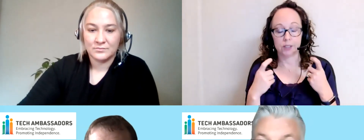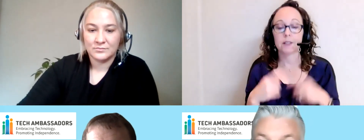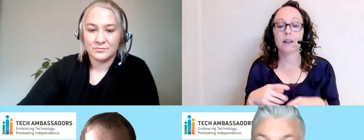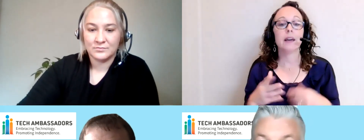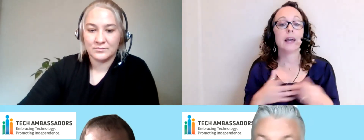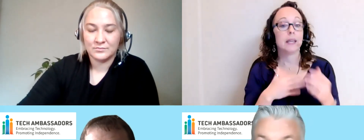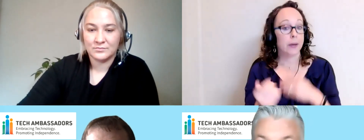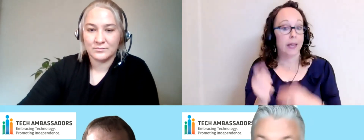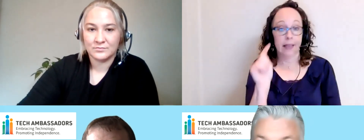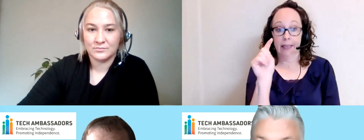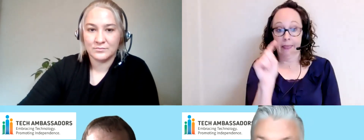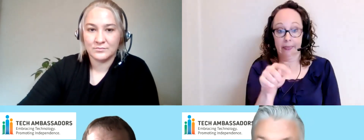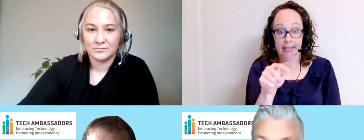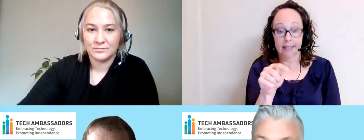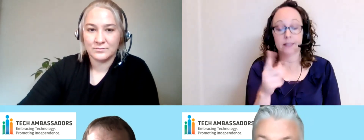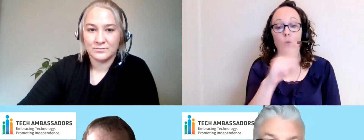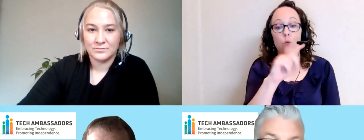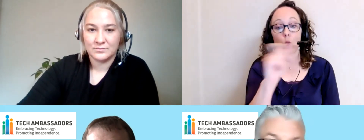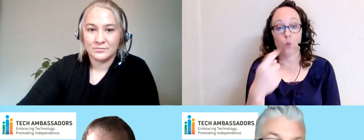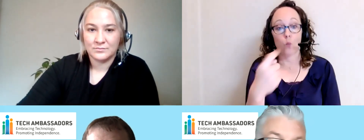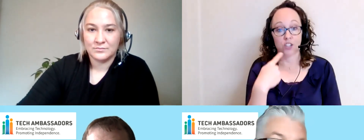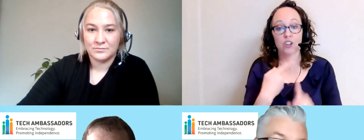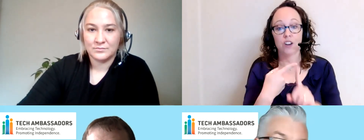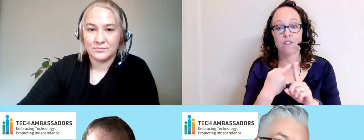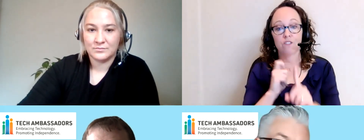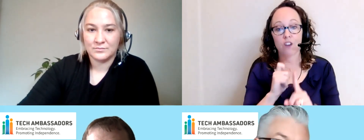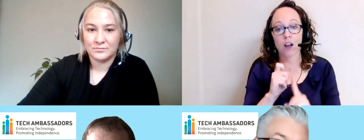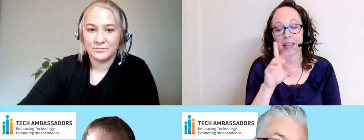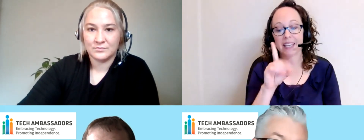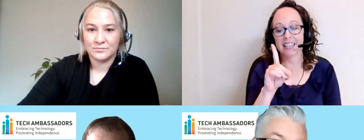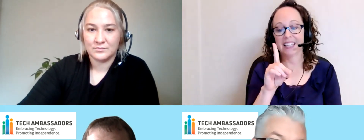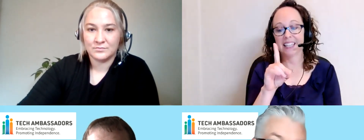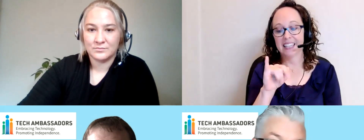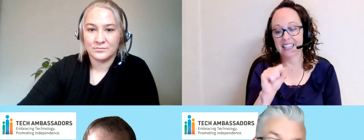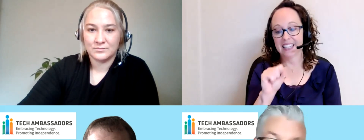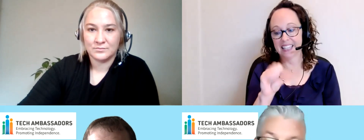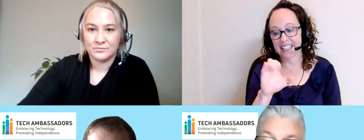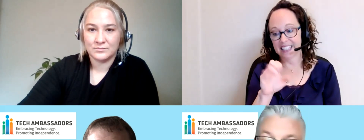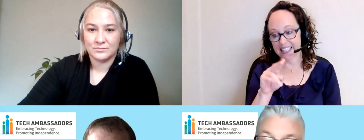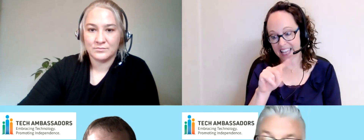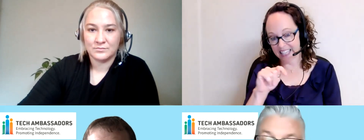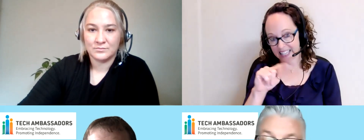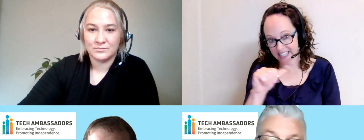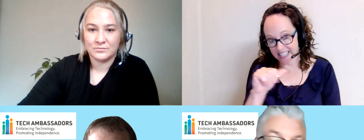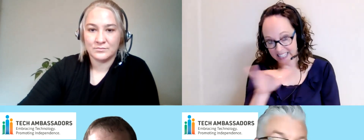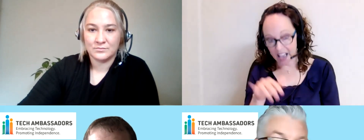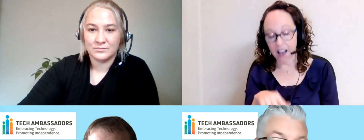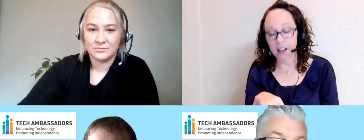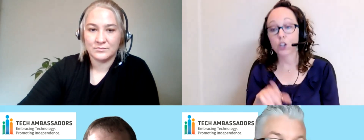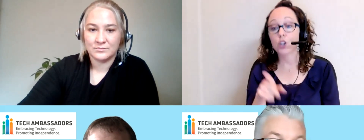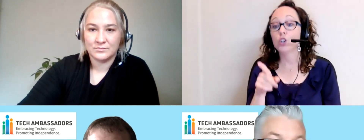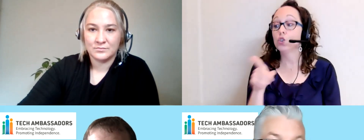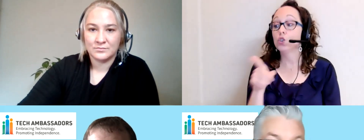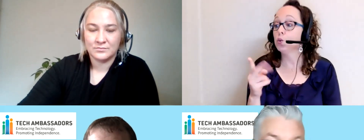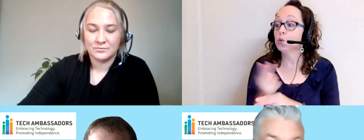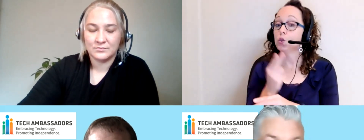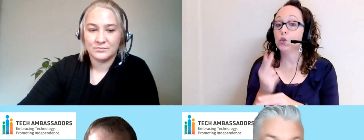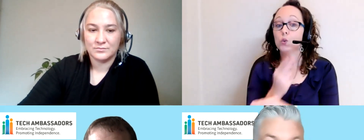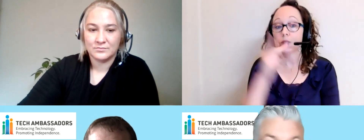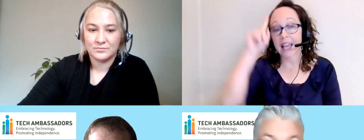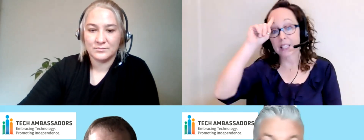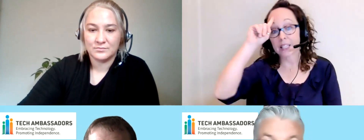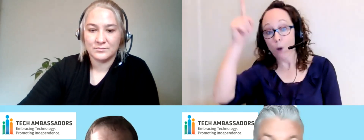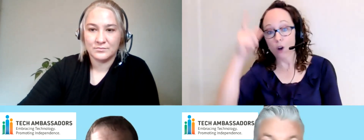from Jacinta. Does Tanner use a smartwatch to monitor health events? If so, can he talk about his